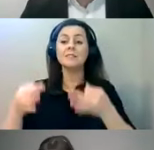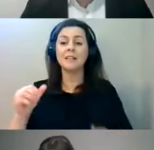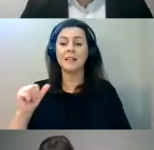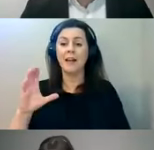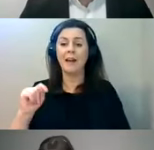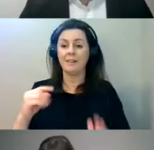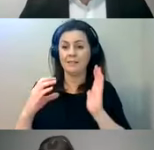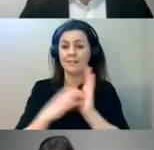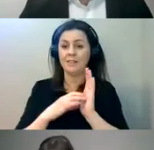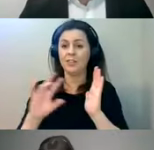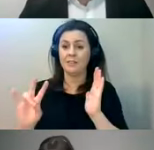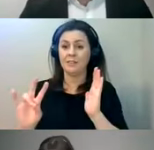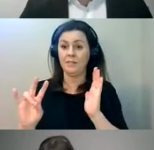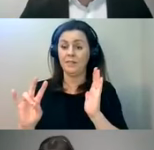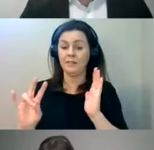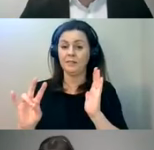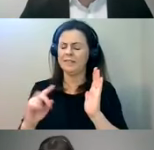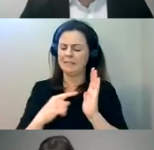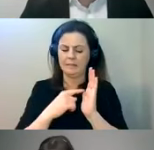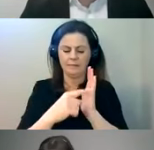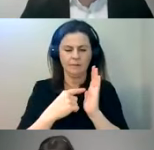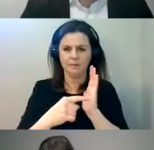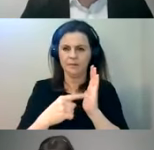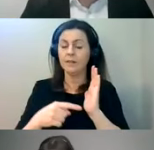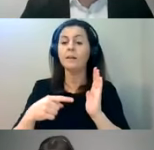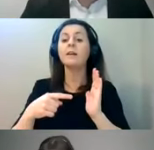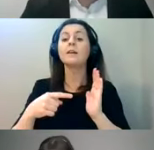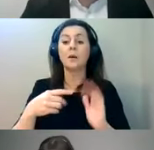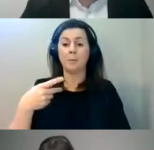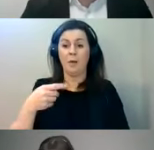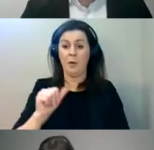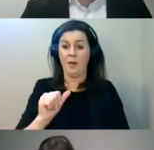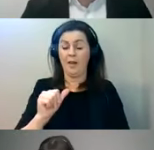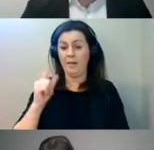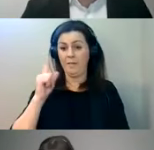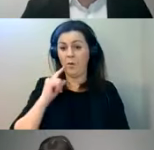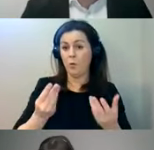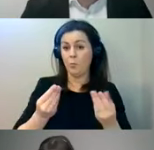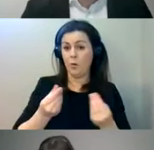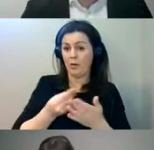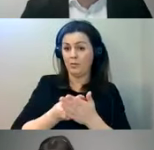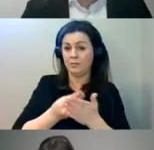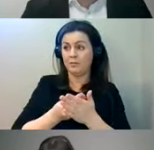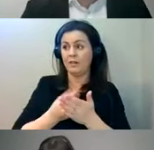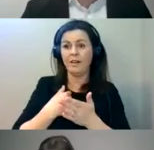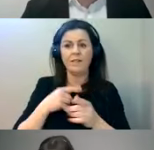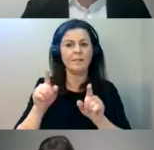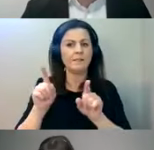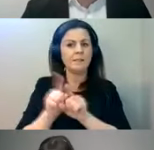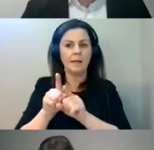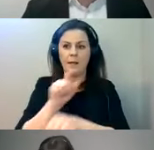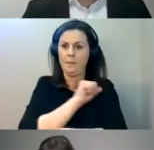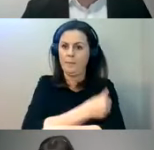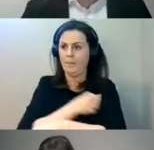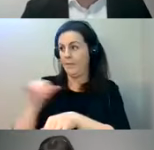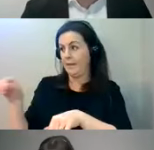for property has all of the powers that the grantor has and can make any transactions that the grantor would be able to